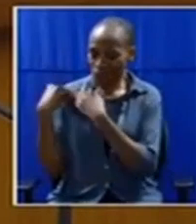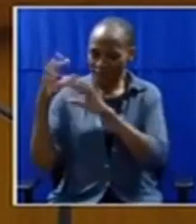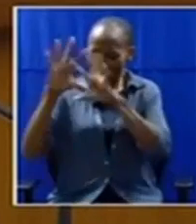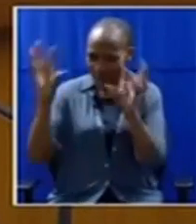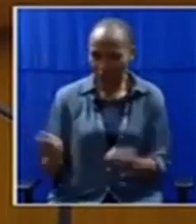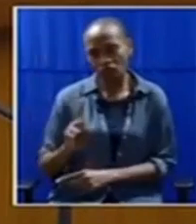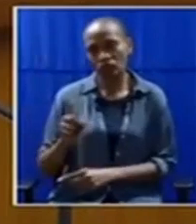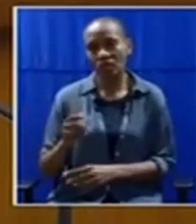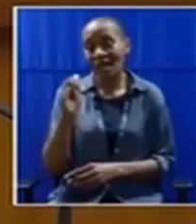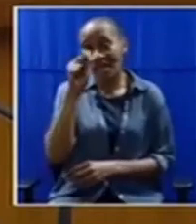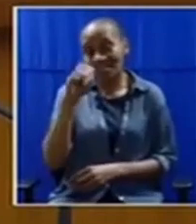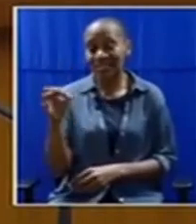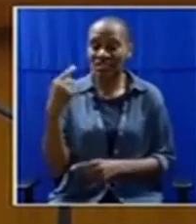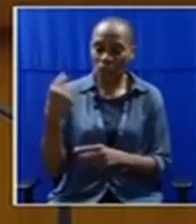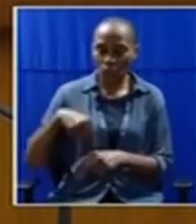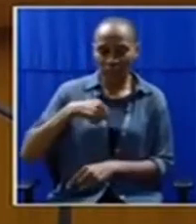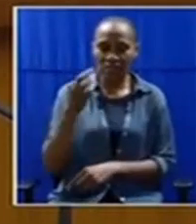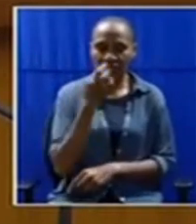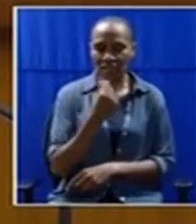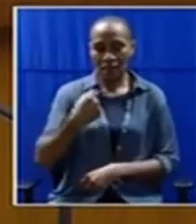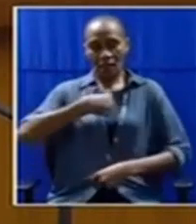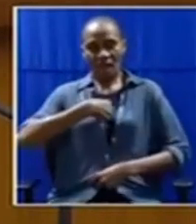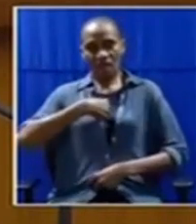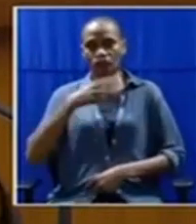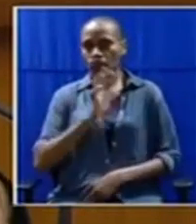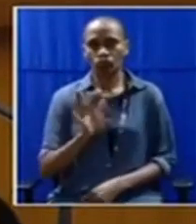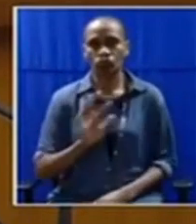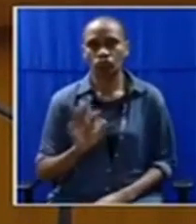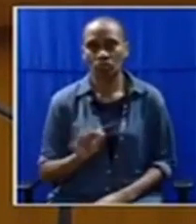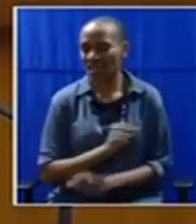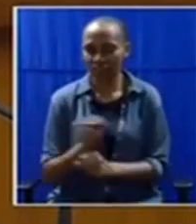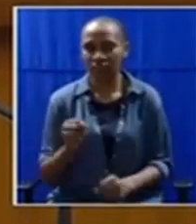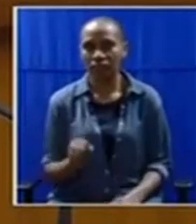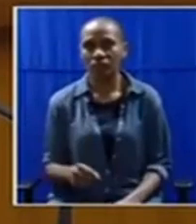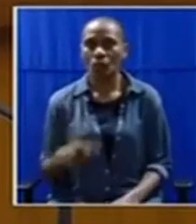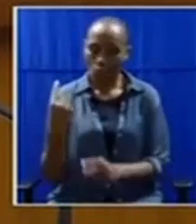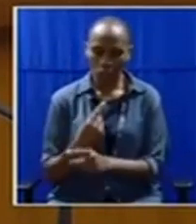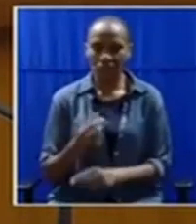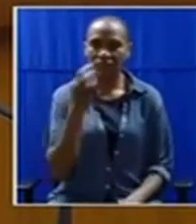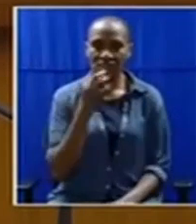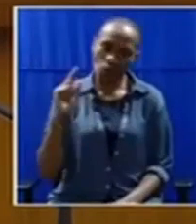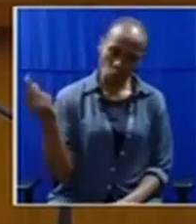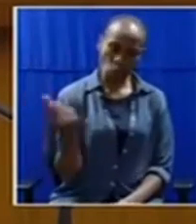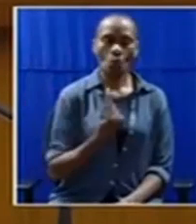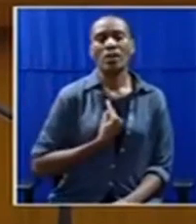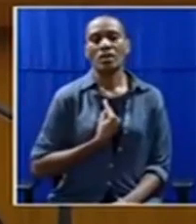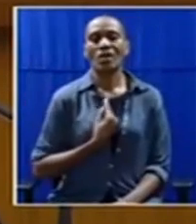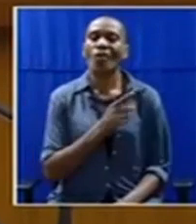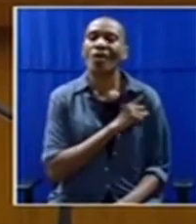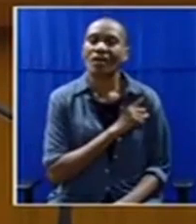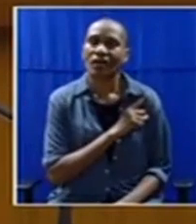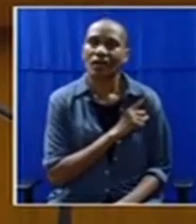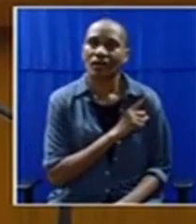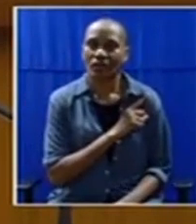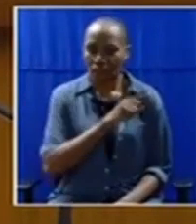the ANC, we do not have I in our vocabulary. We speak of we precisely because